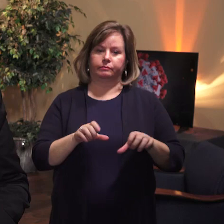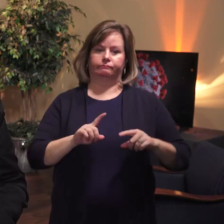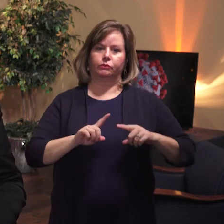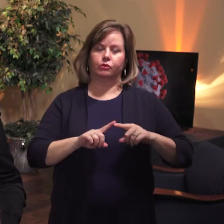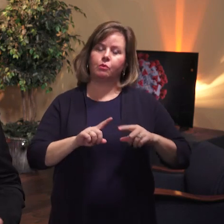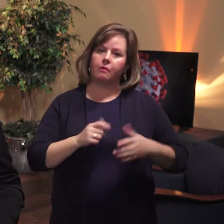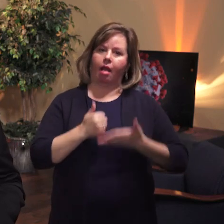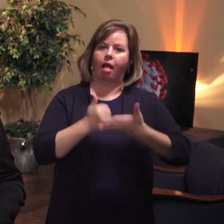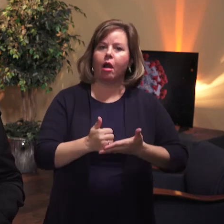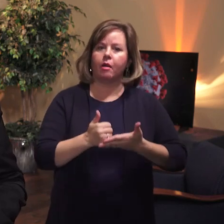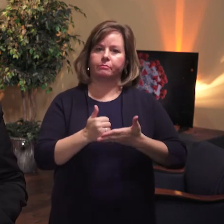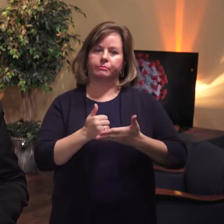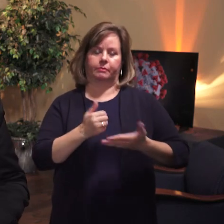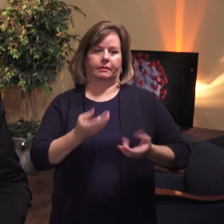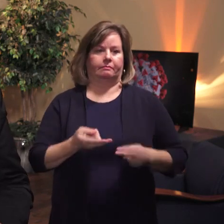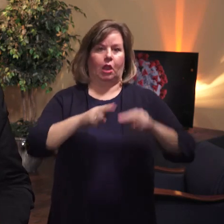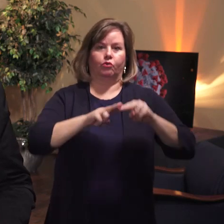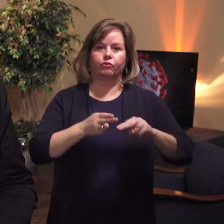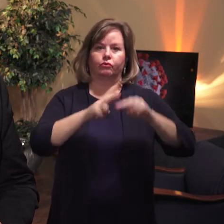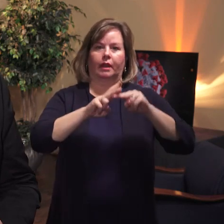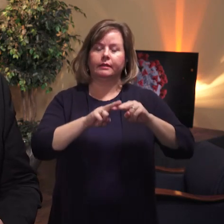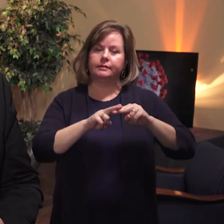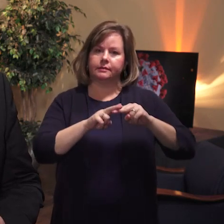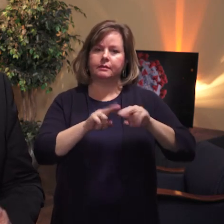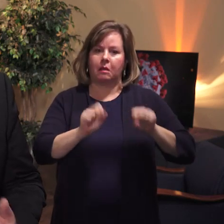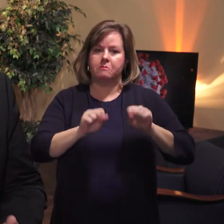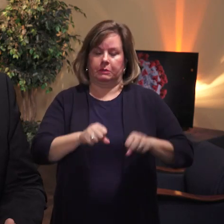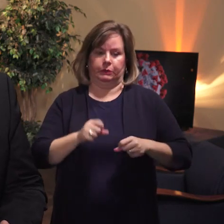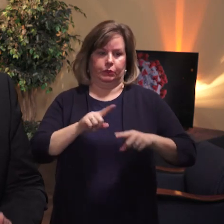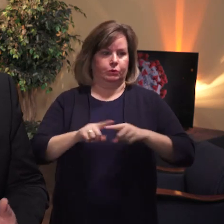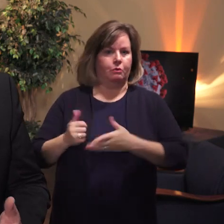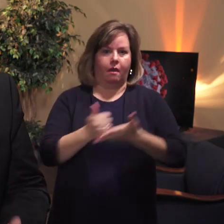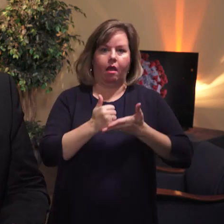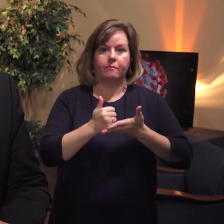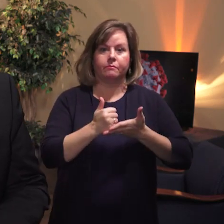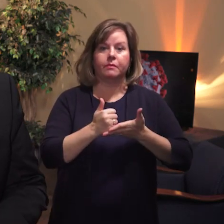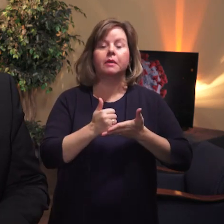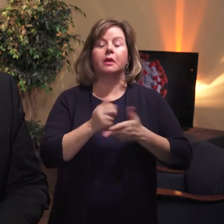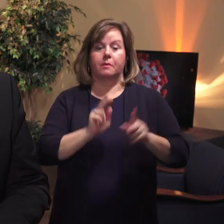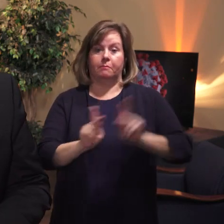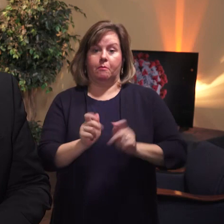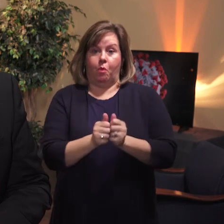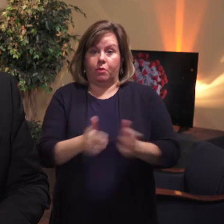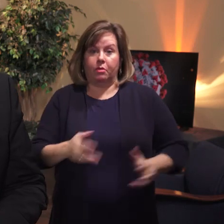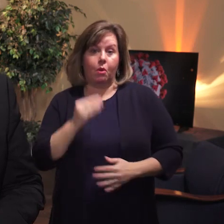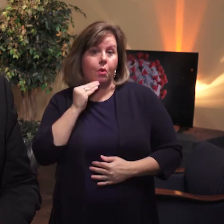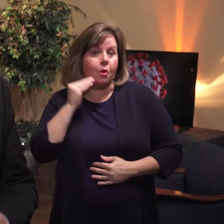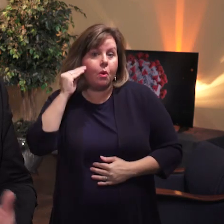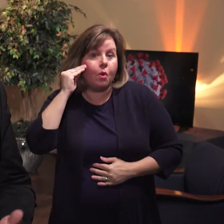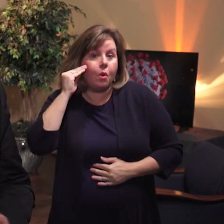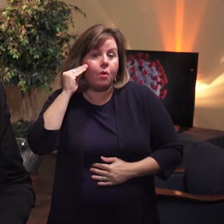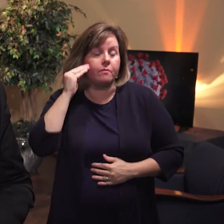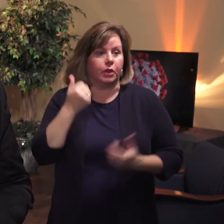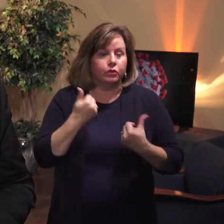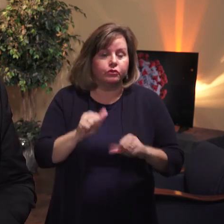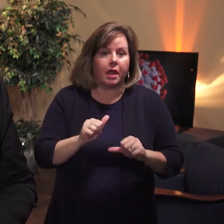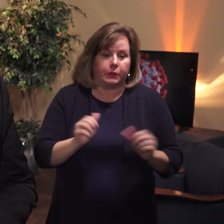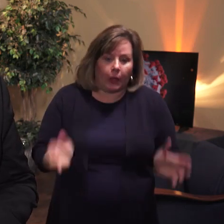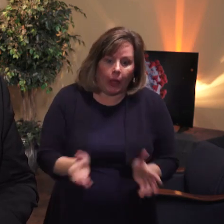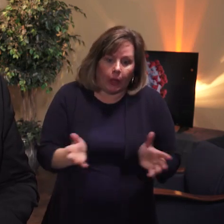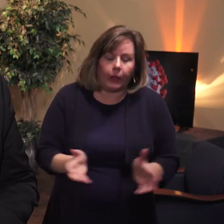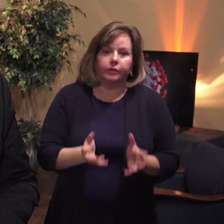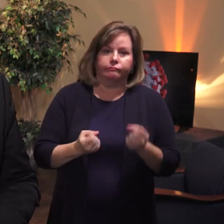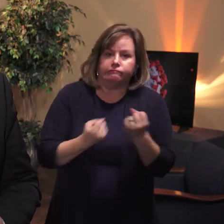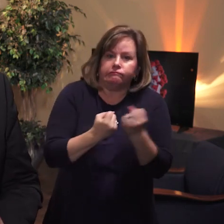working with others to ensure that the homeless have shelter during this crisis time and have a safe place to